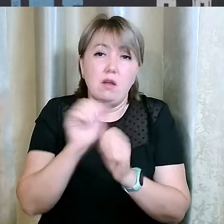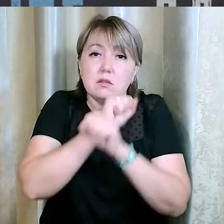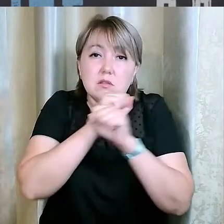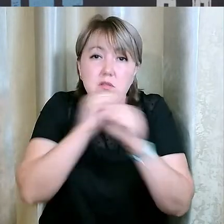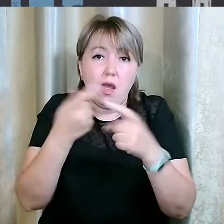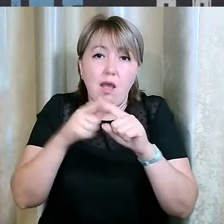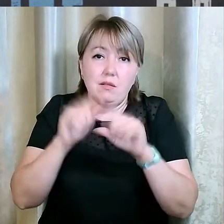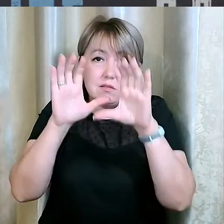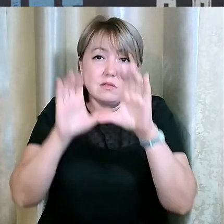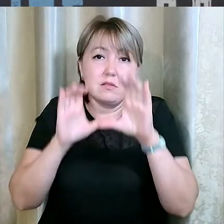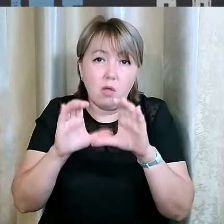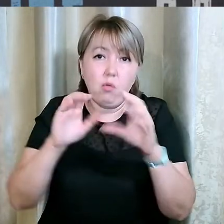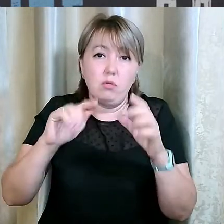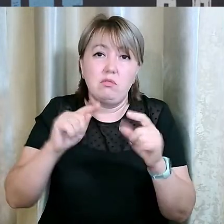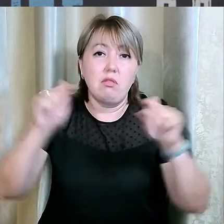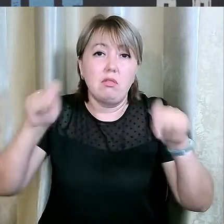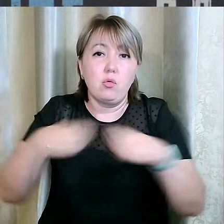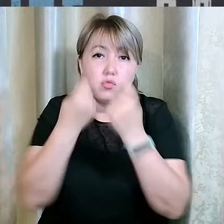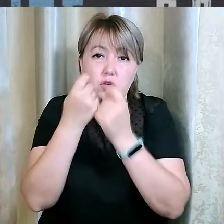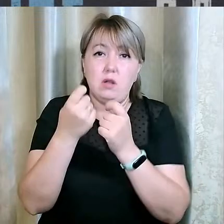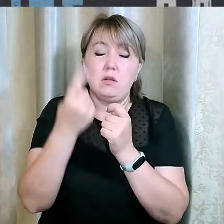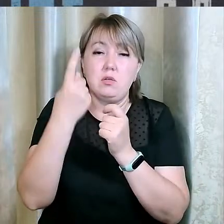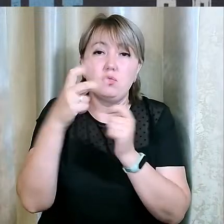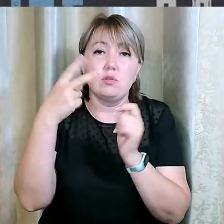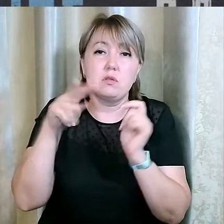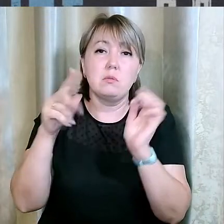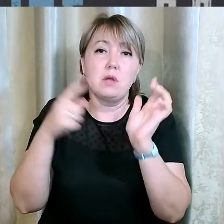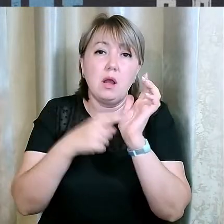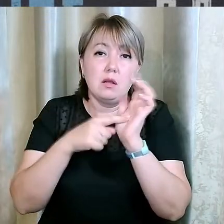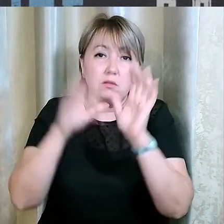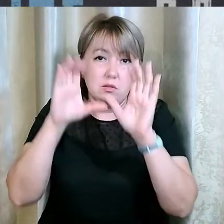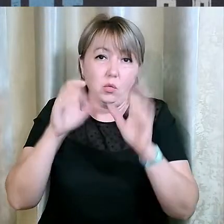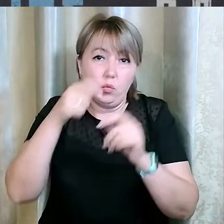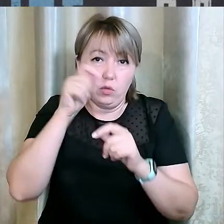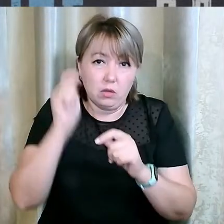activities. According to Article